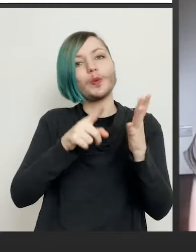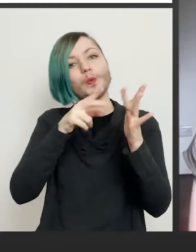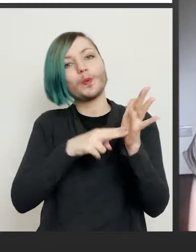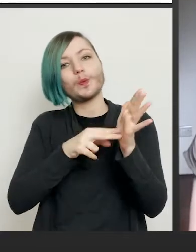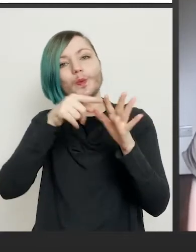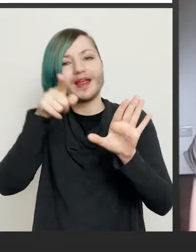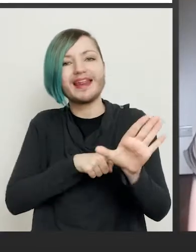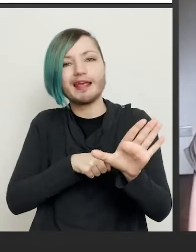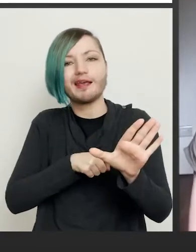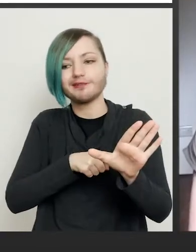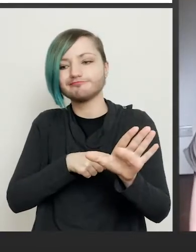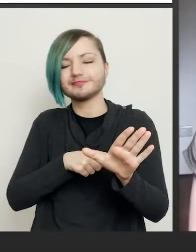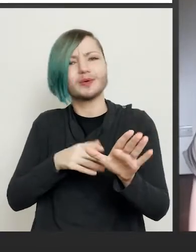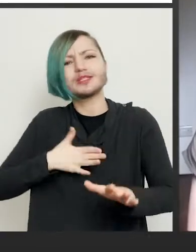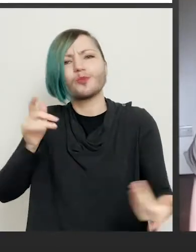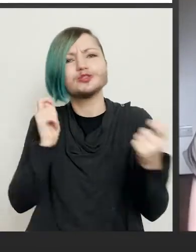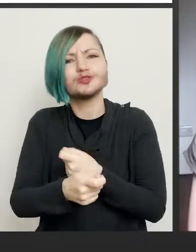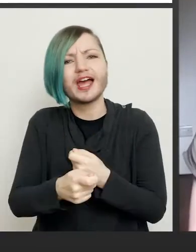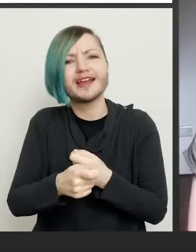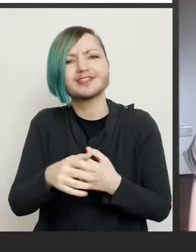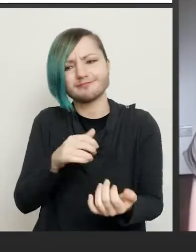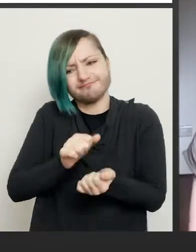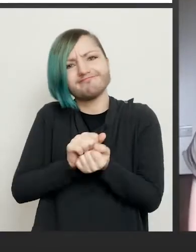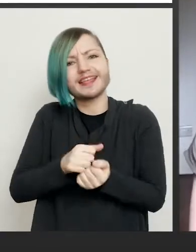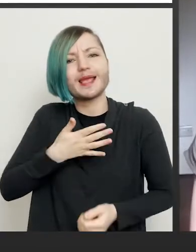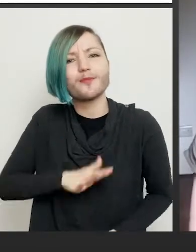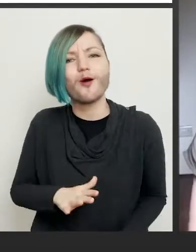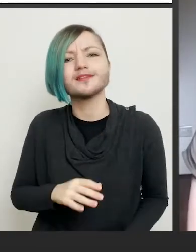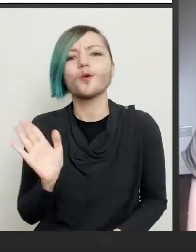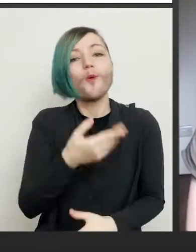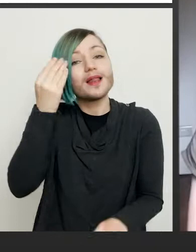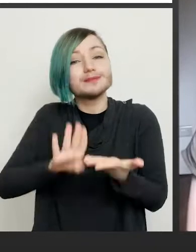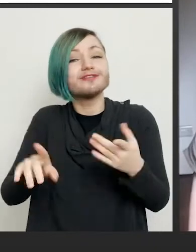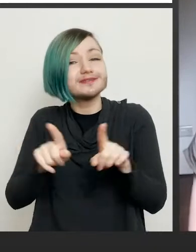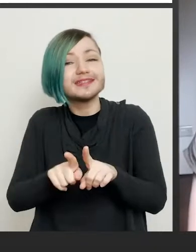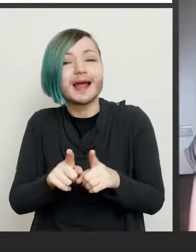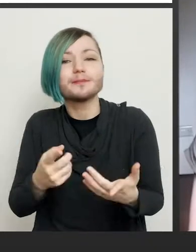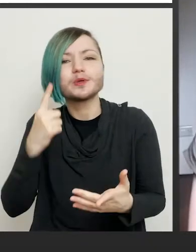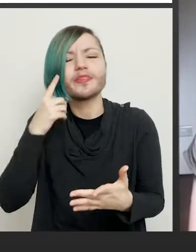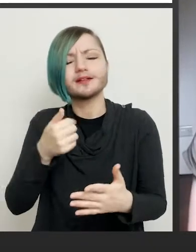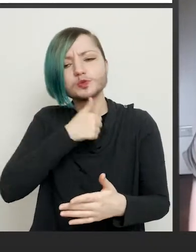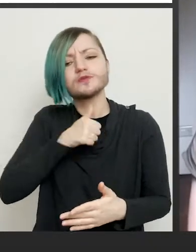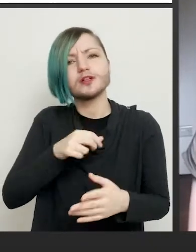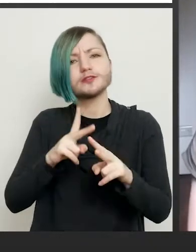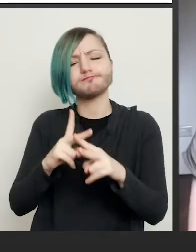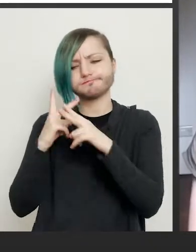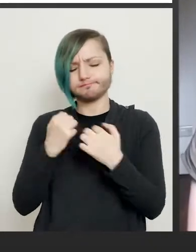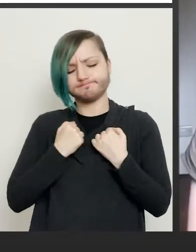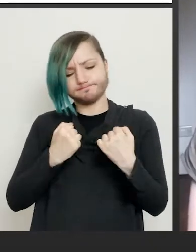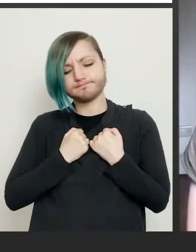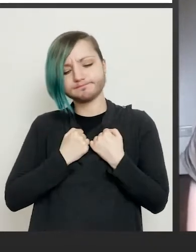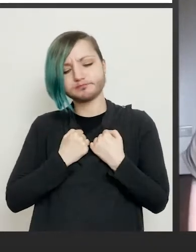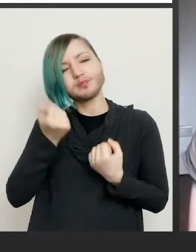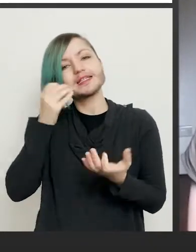it resonated with me, and I didn't want to have a different surname. So we all experience that, and I think it's helpful to reflect on our own experiences of name